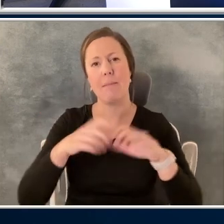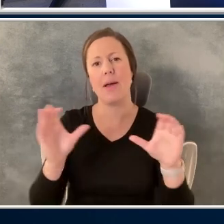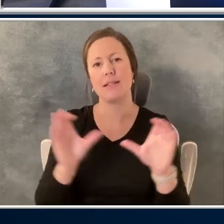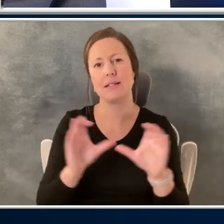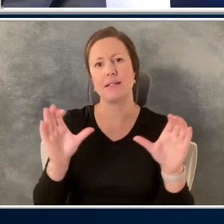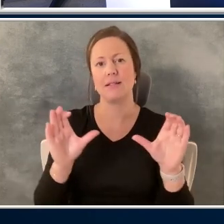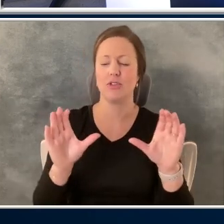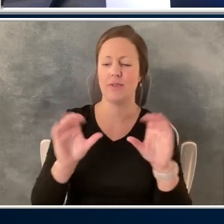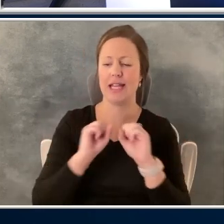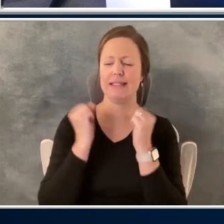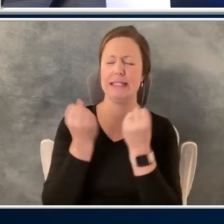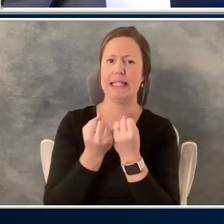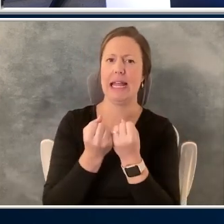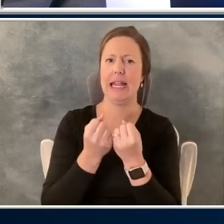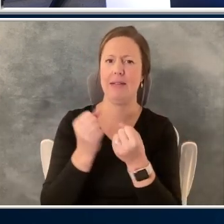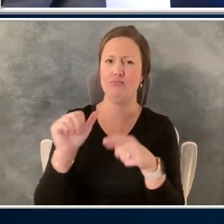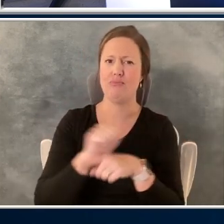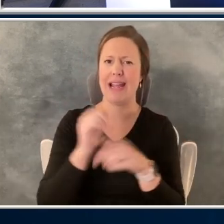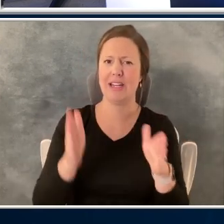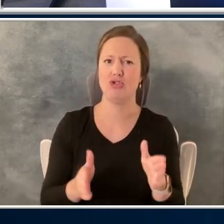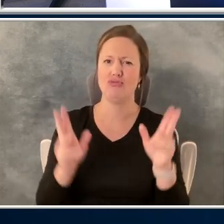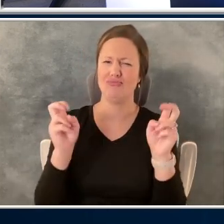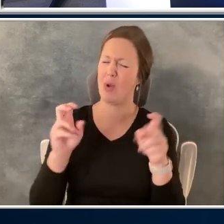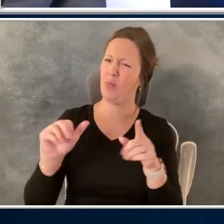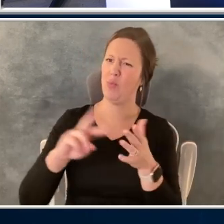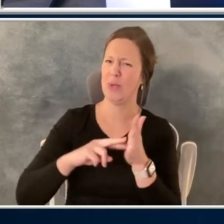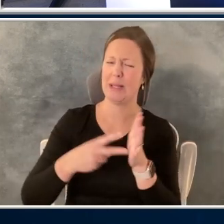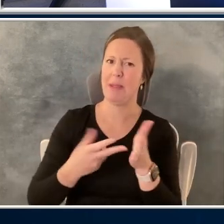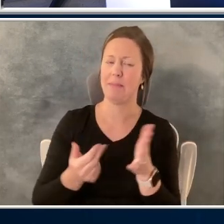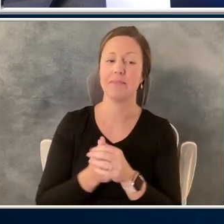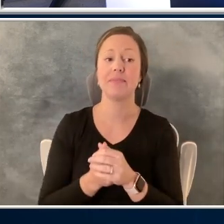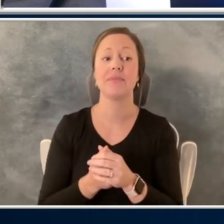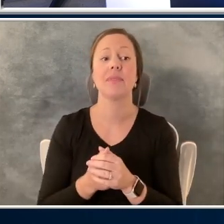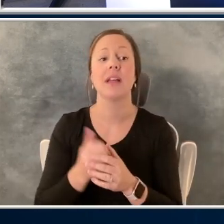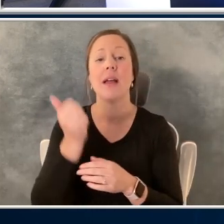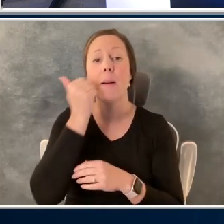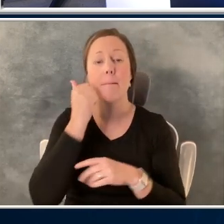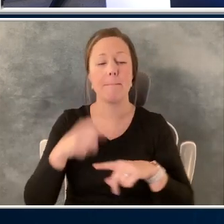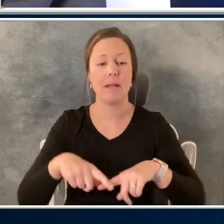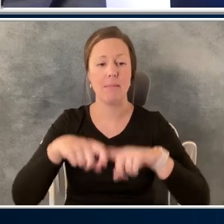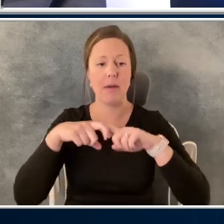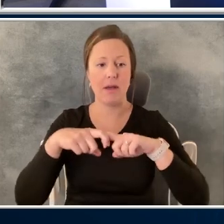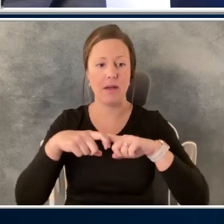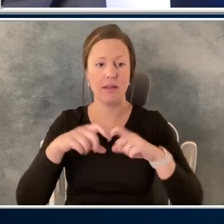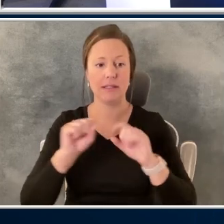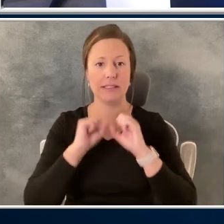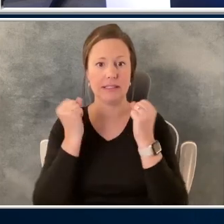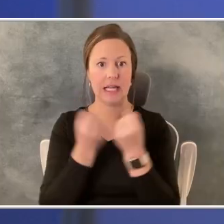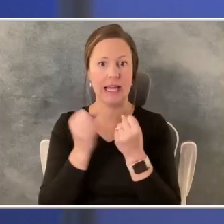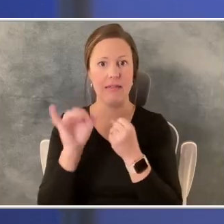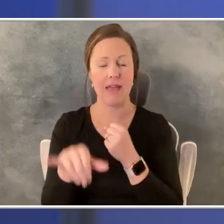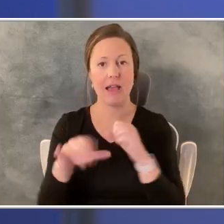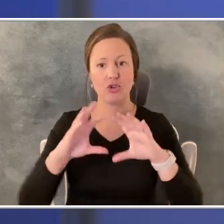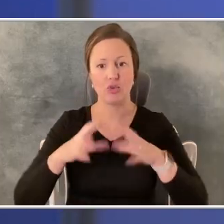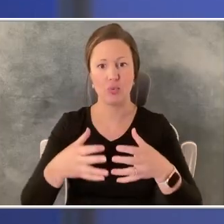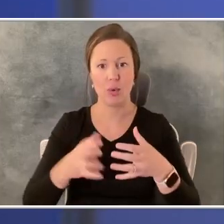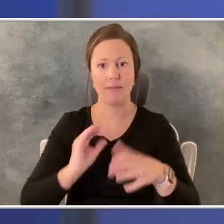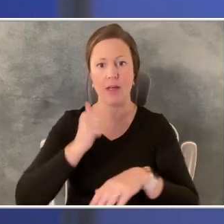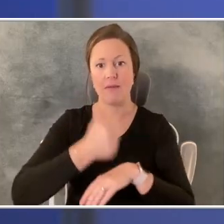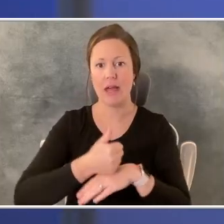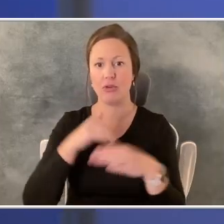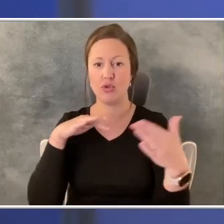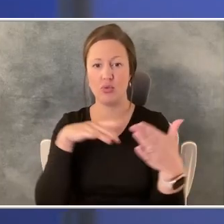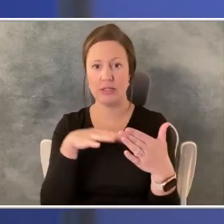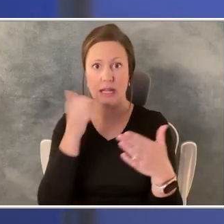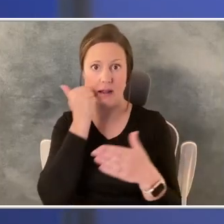does that mean? Who wants to jump in? So the Menopause Society is a group that was founded to study